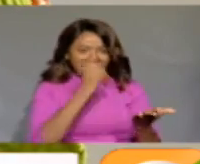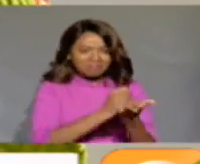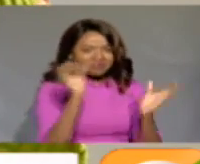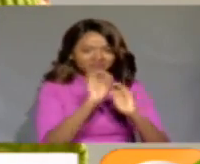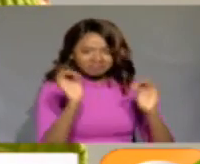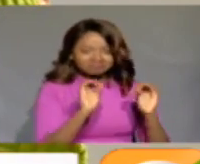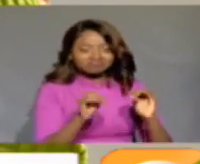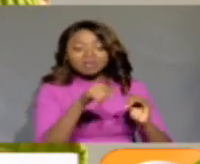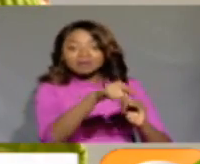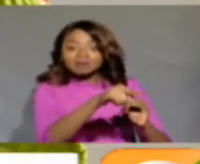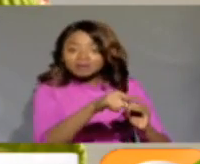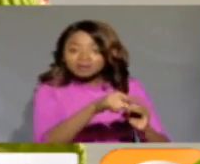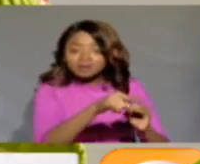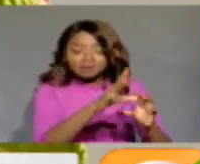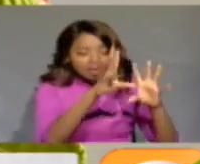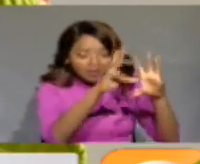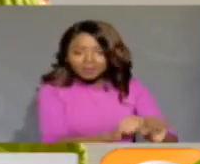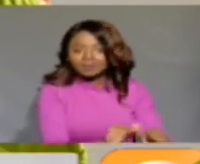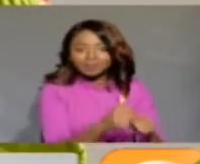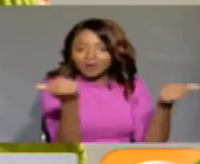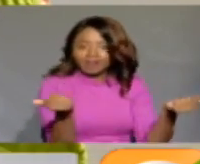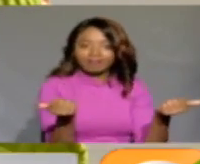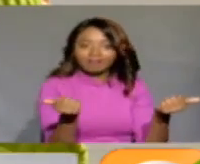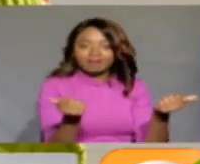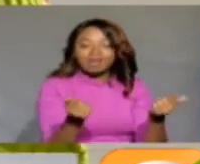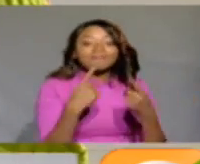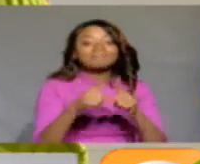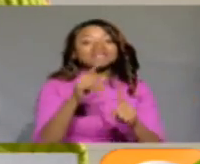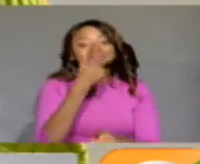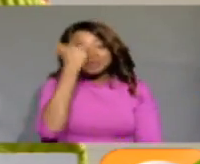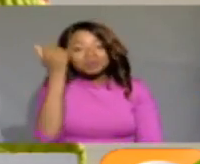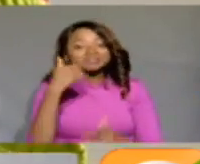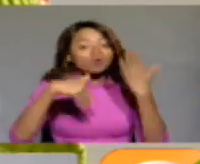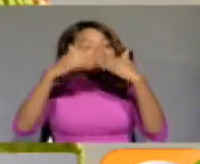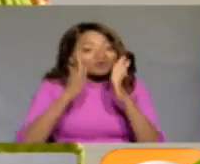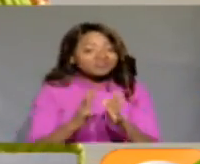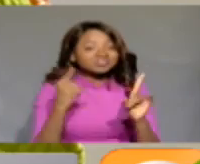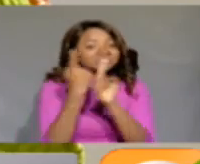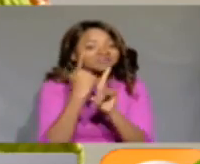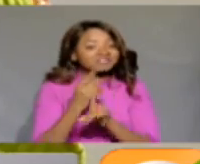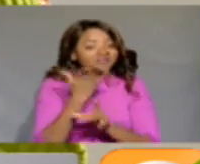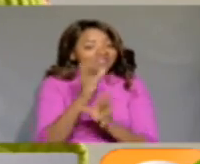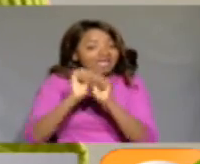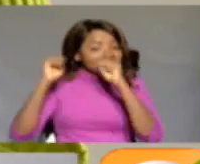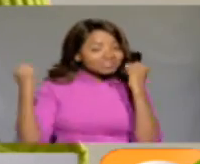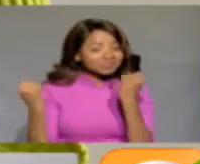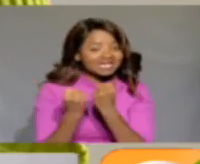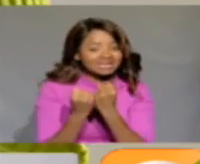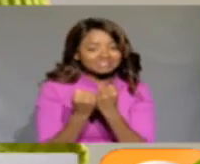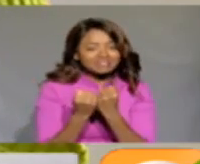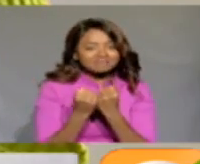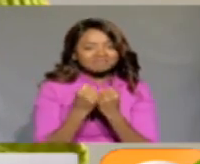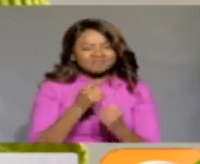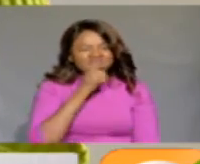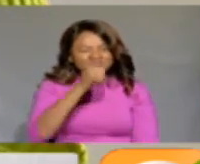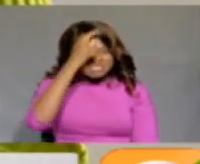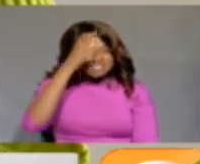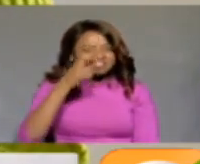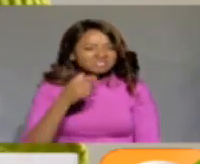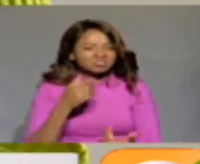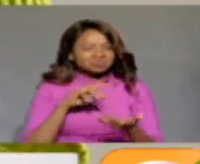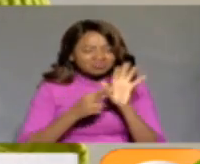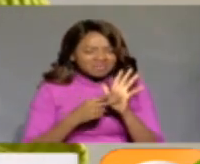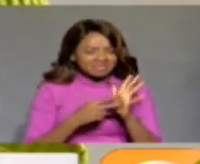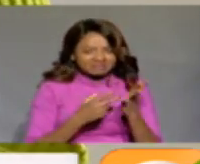Okay. But because the professionals we have and the professional societies are not up